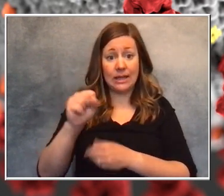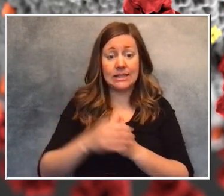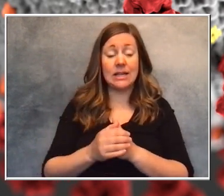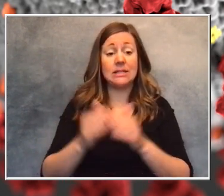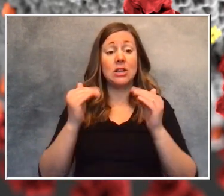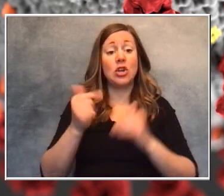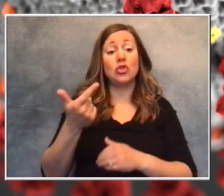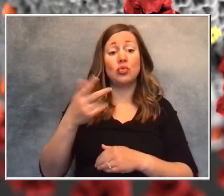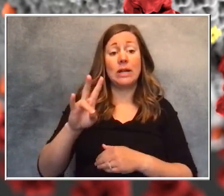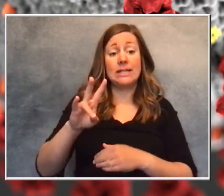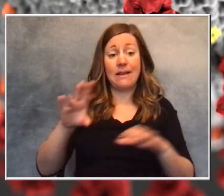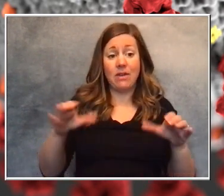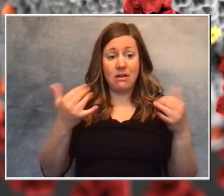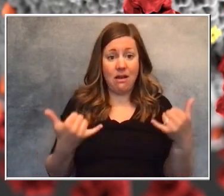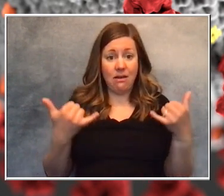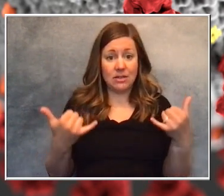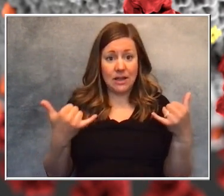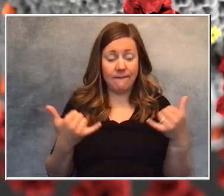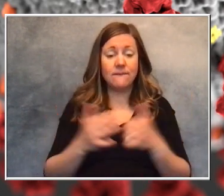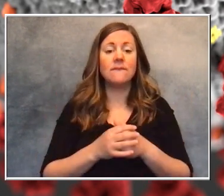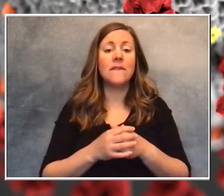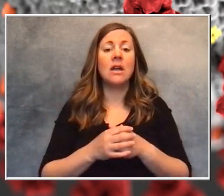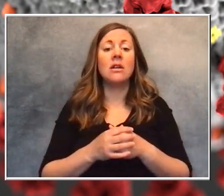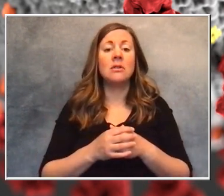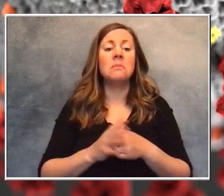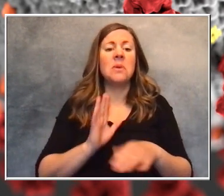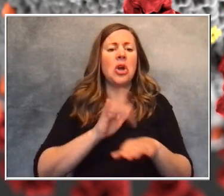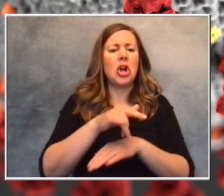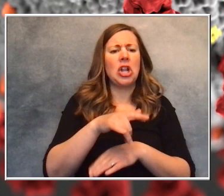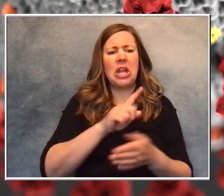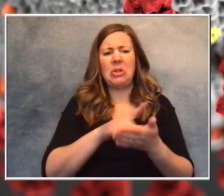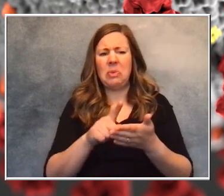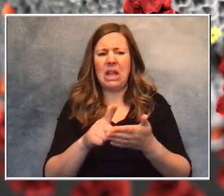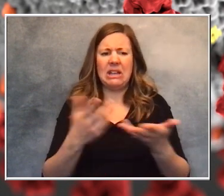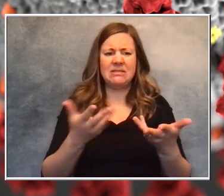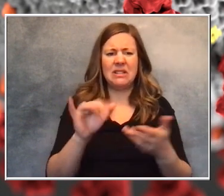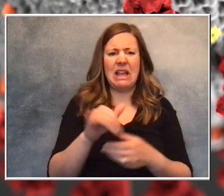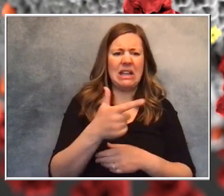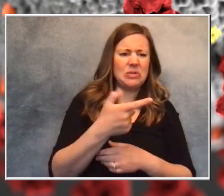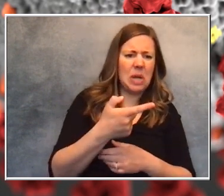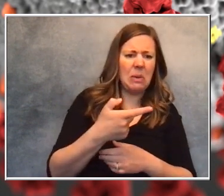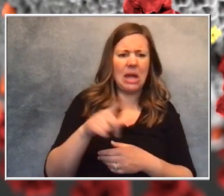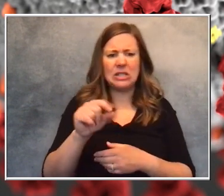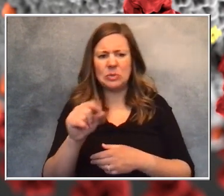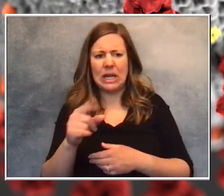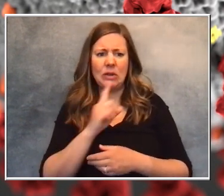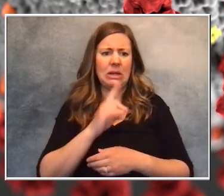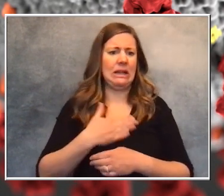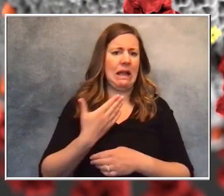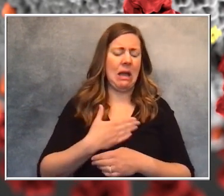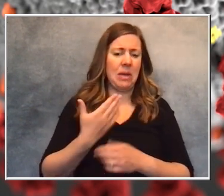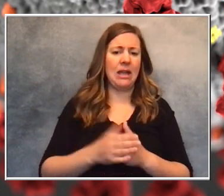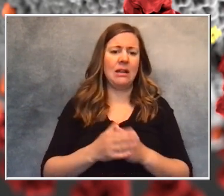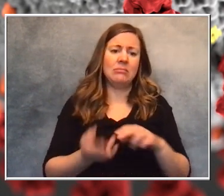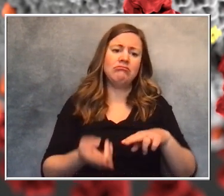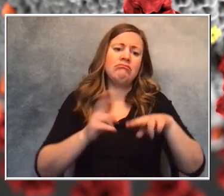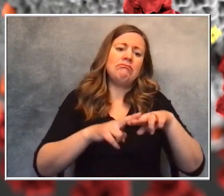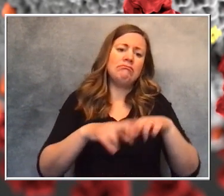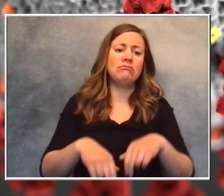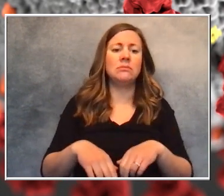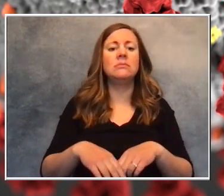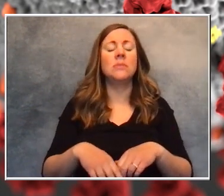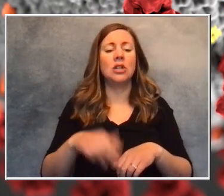are active. You know, Steve, earlier in the week we did, I think, get down to like 21 or 22 active cases, which I was happy about. We've kind of gone up now, 27